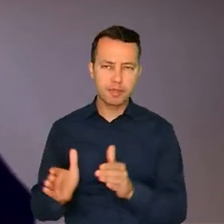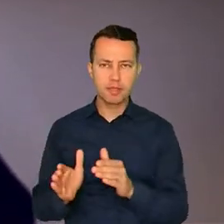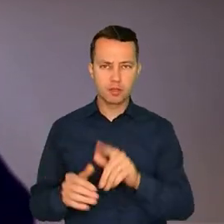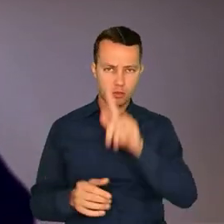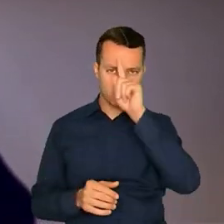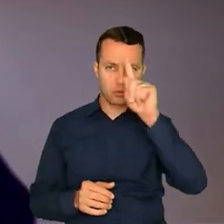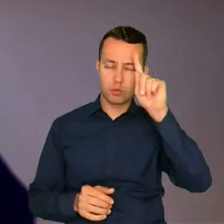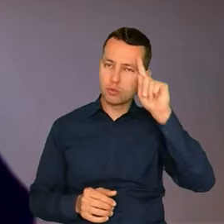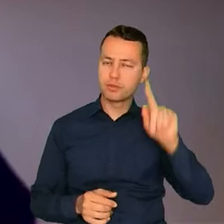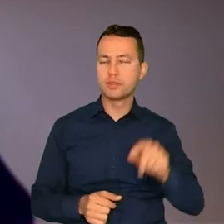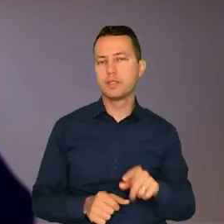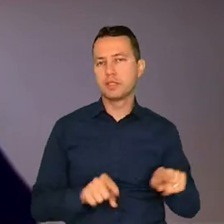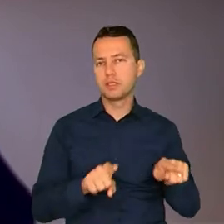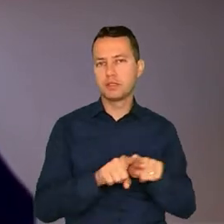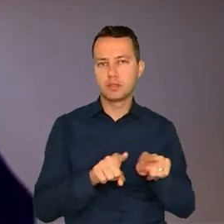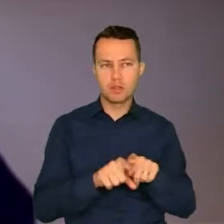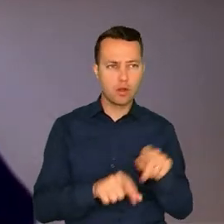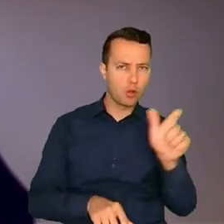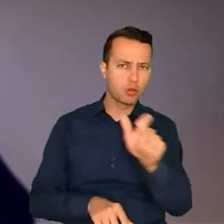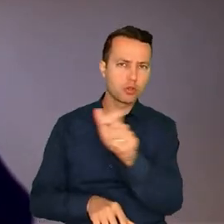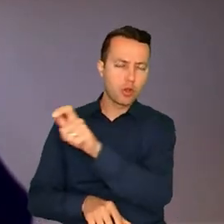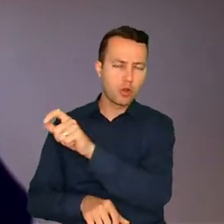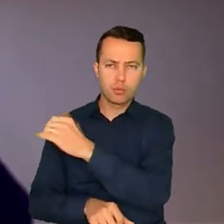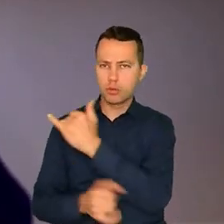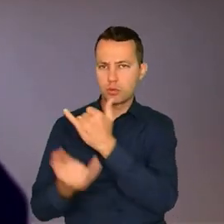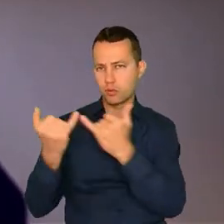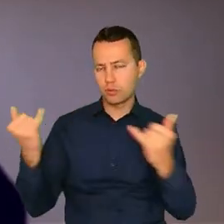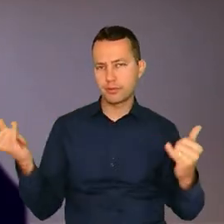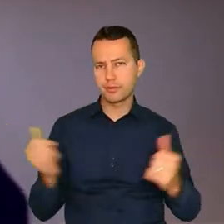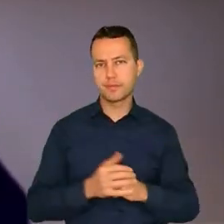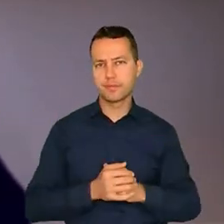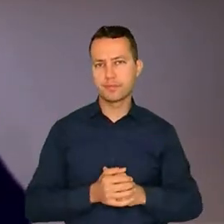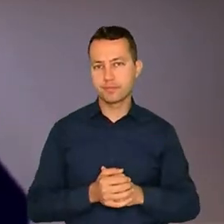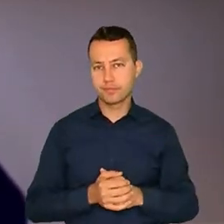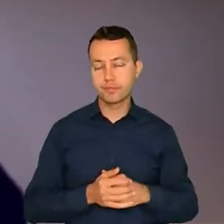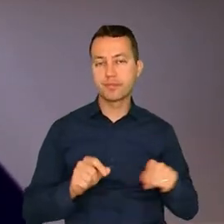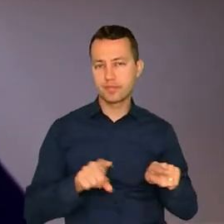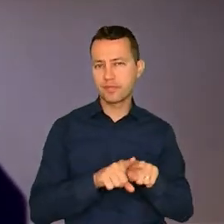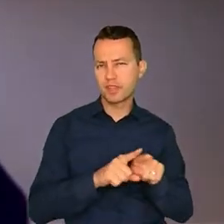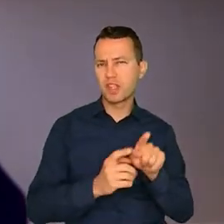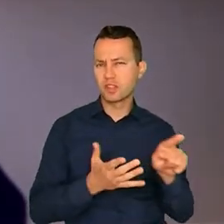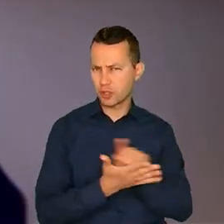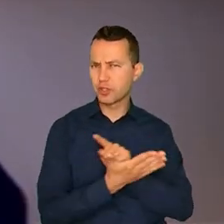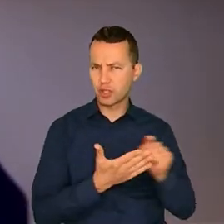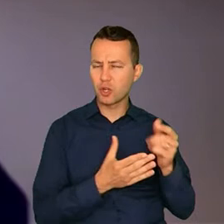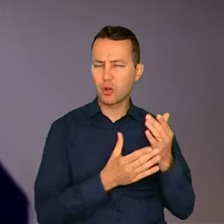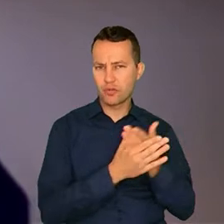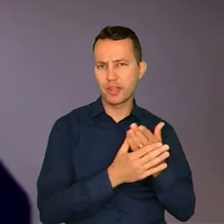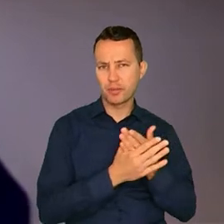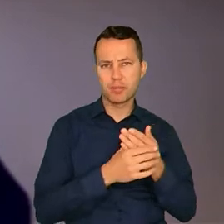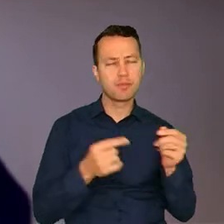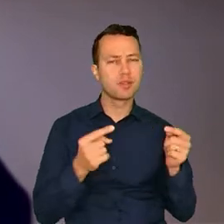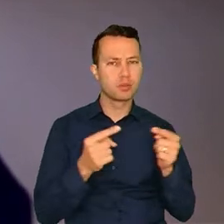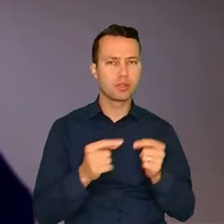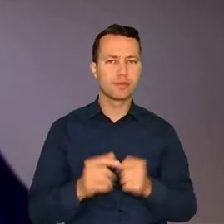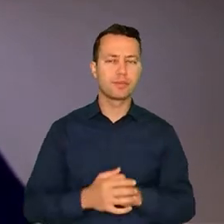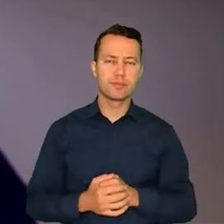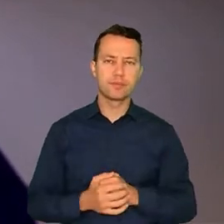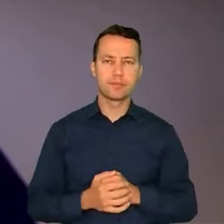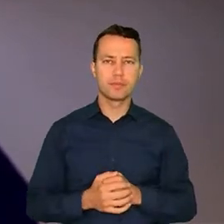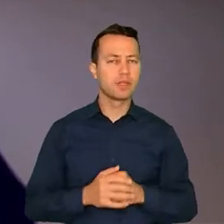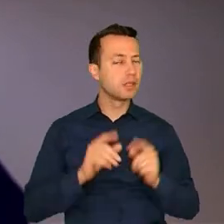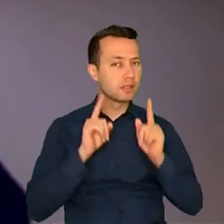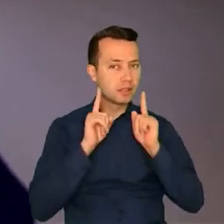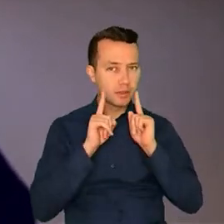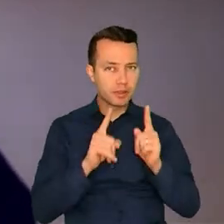generated and affect people, the particular individuals, but this translates to the risk of the company. And from the